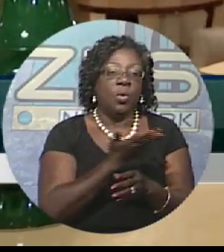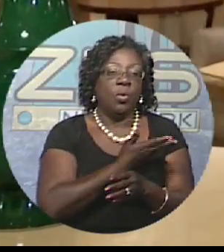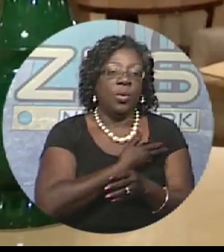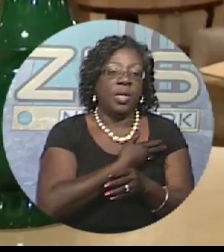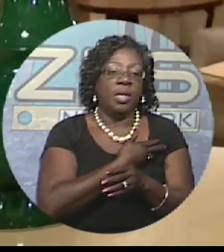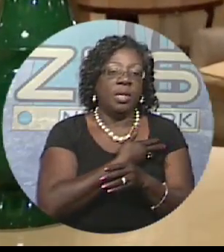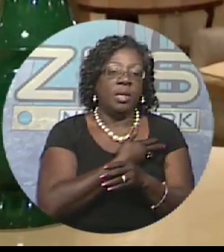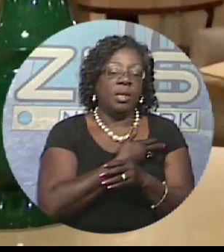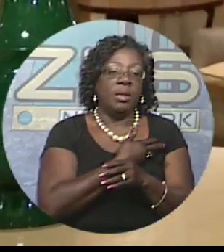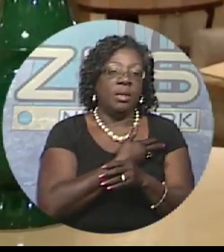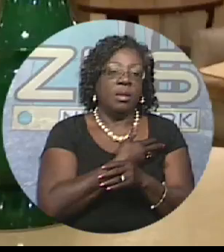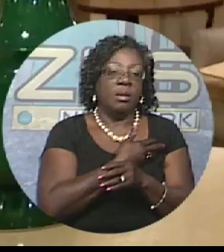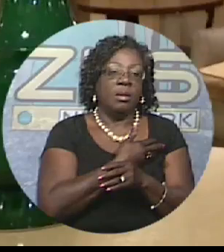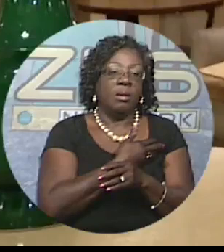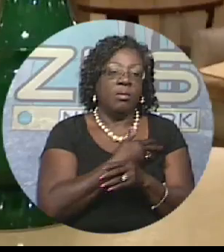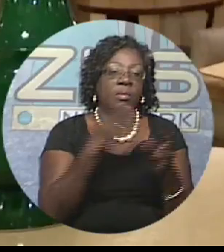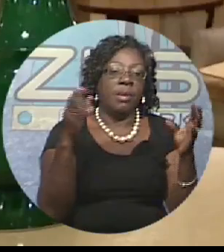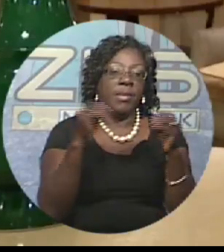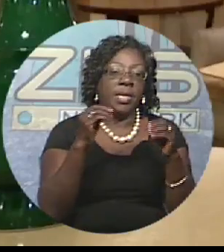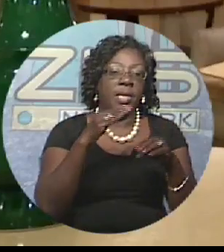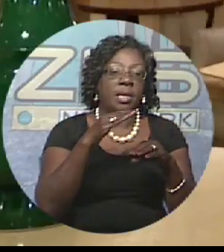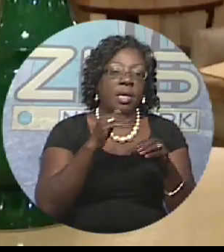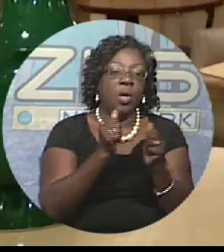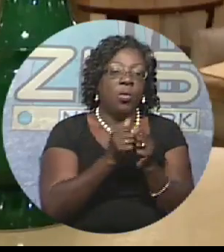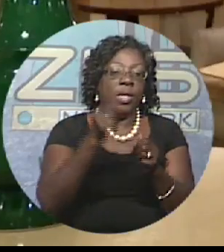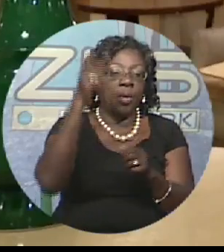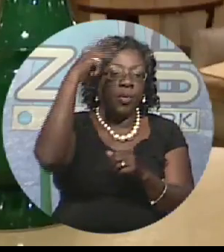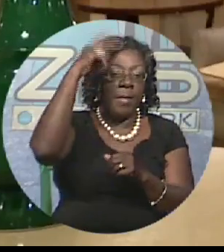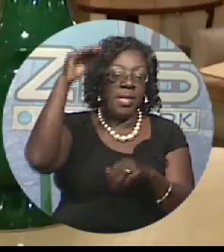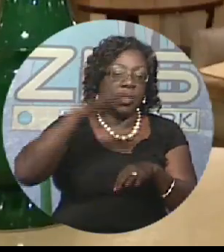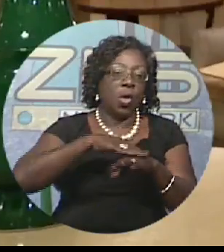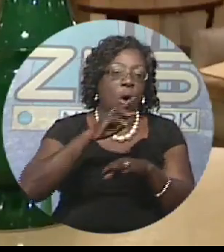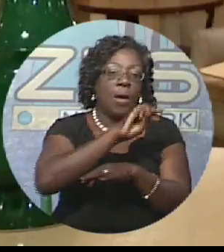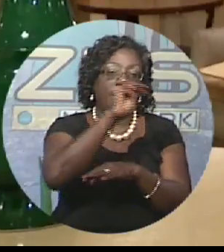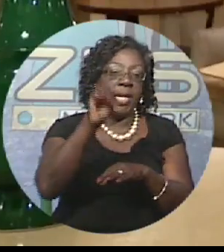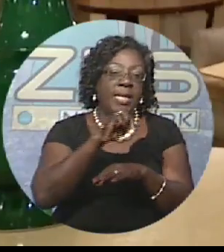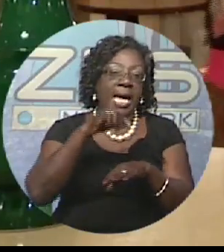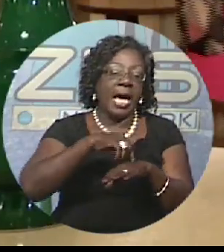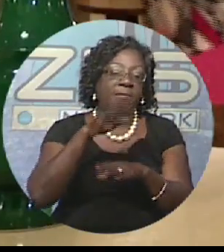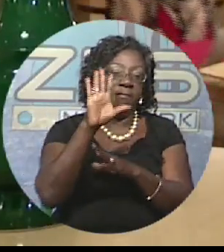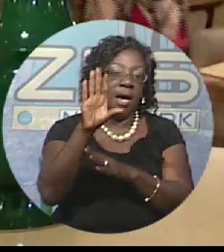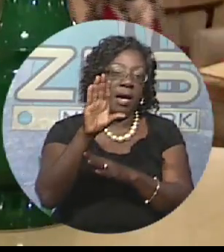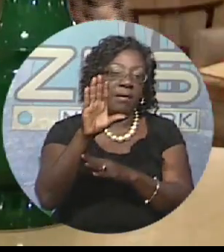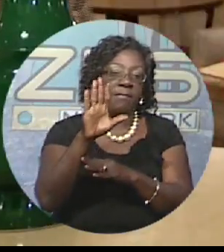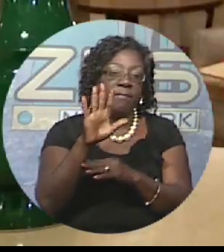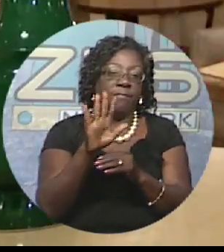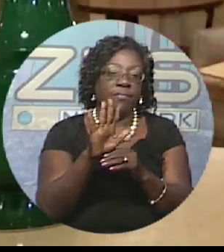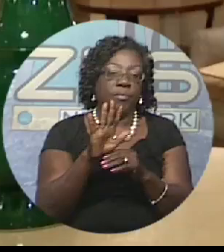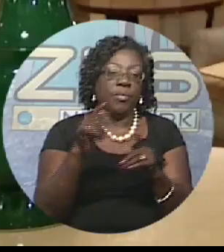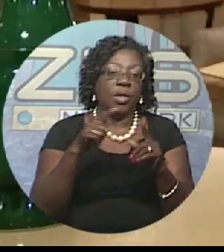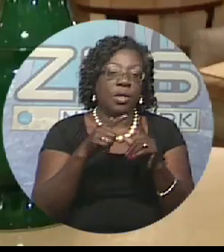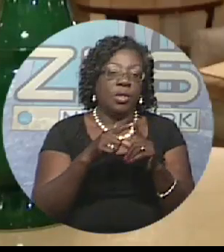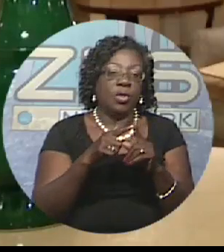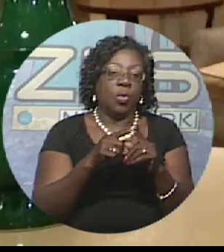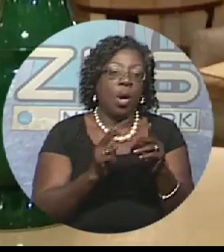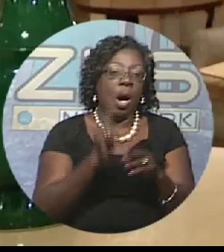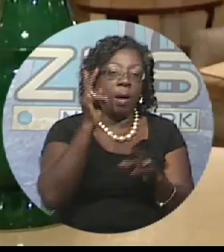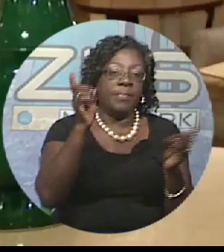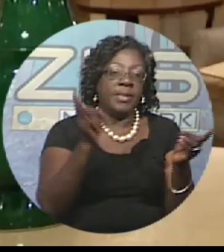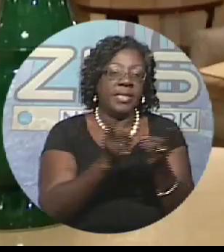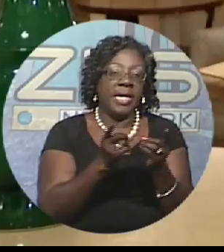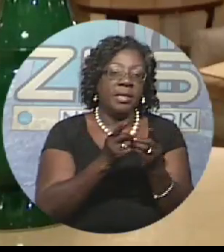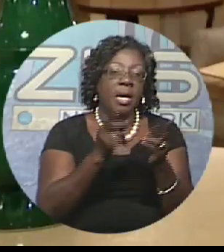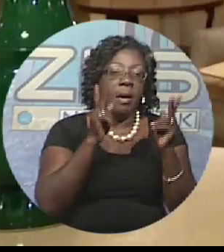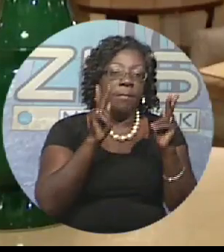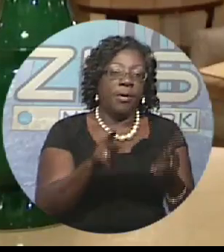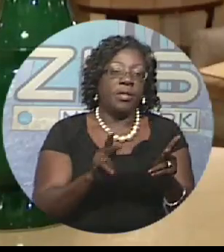The 2 Apex body will be meeting on Monday afternoon at 5 to update persons